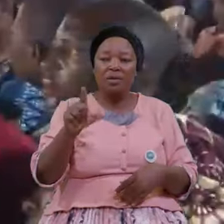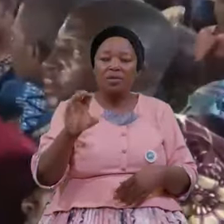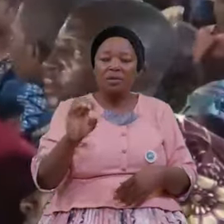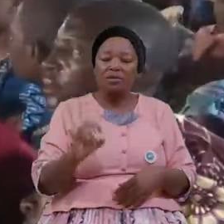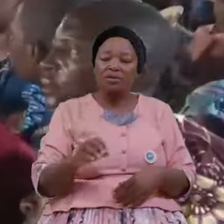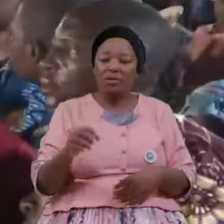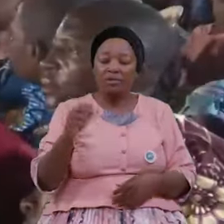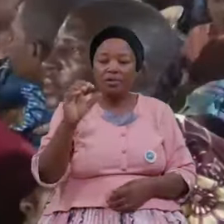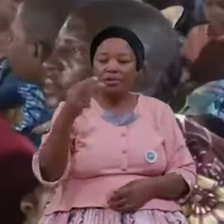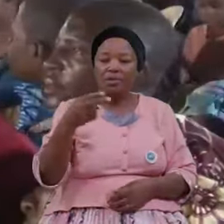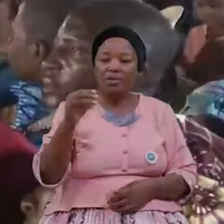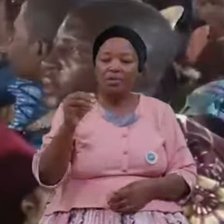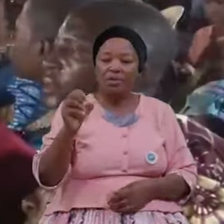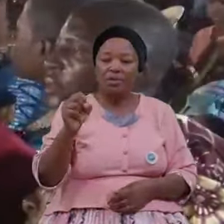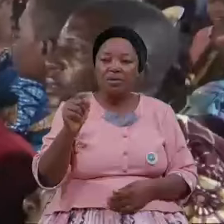side,